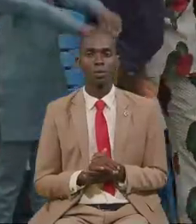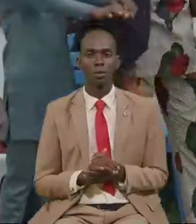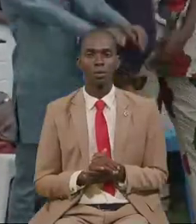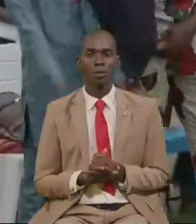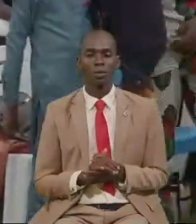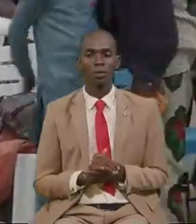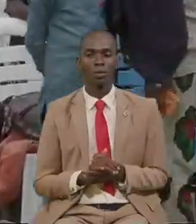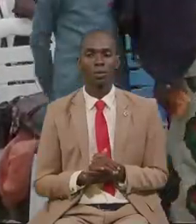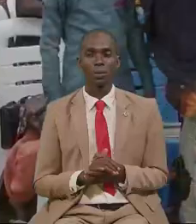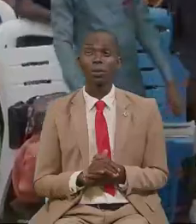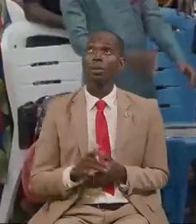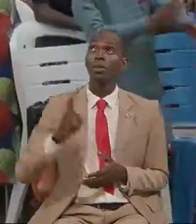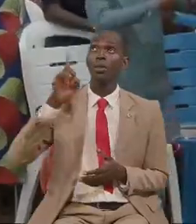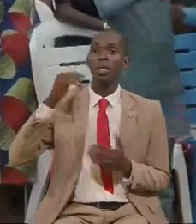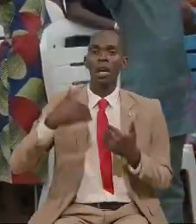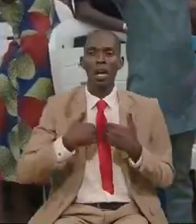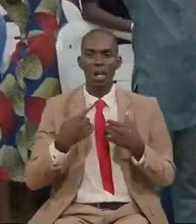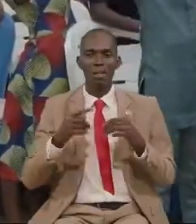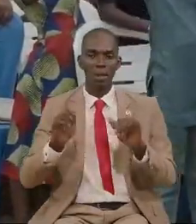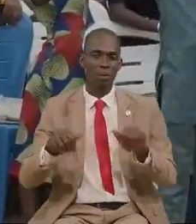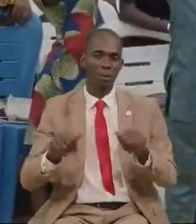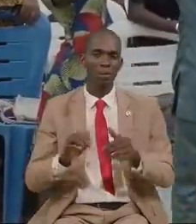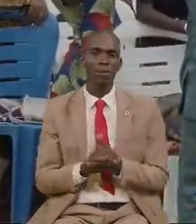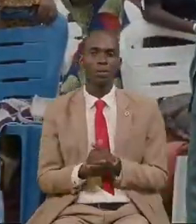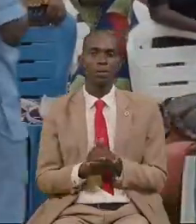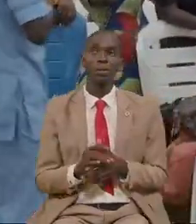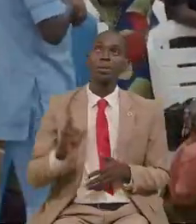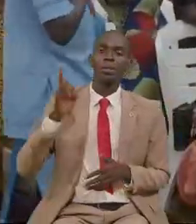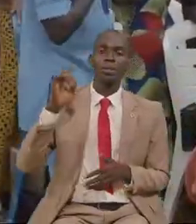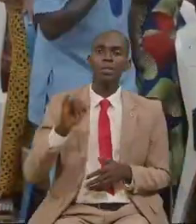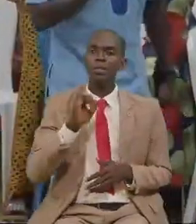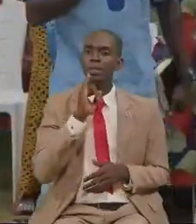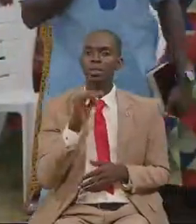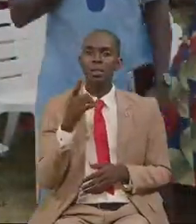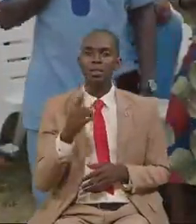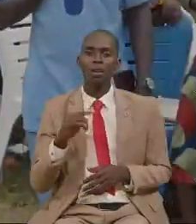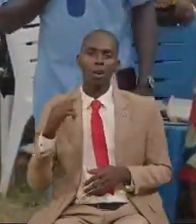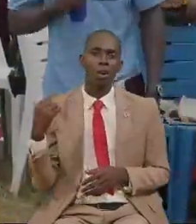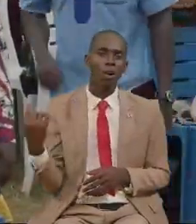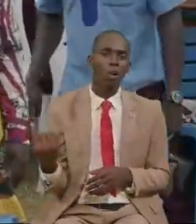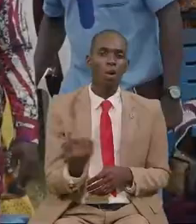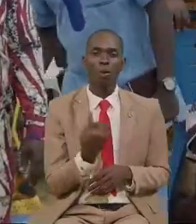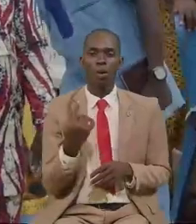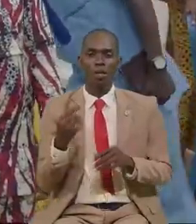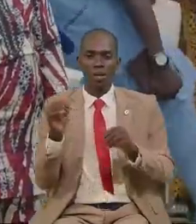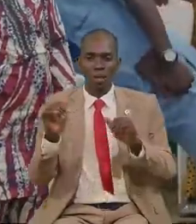And yes, the ability is the always able